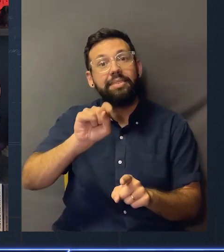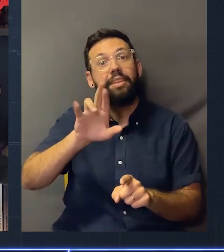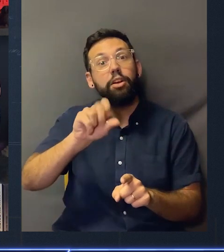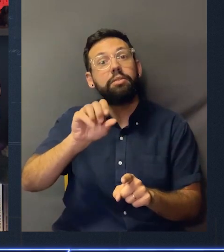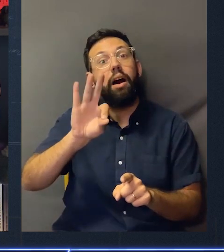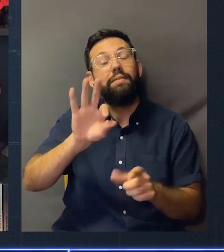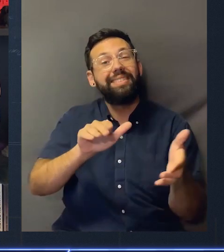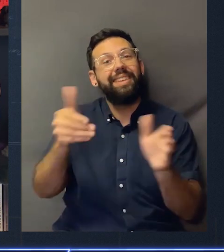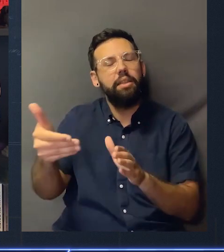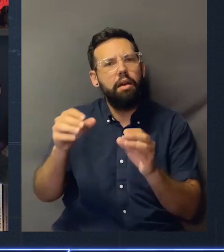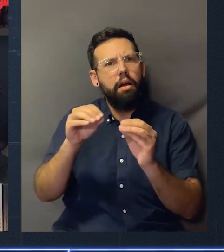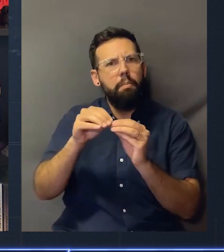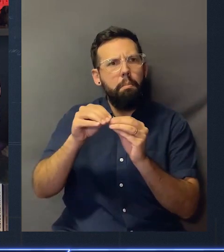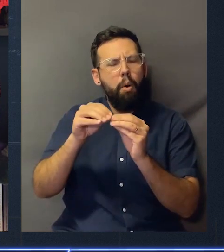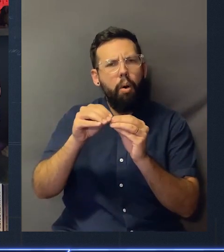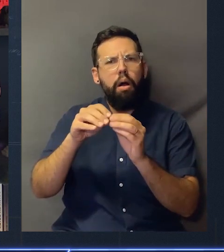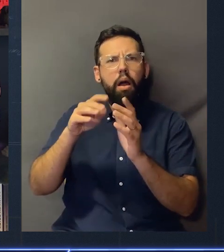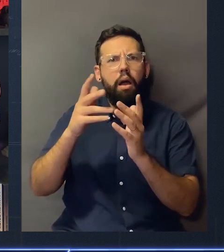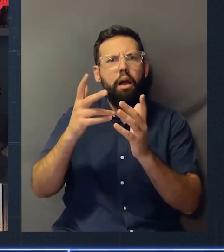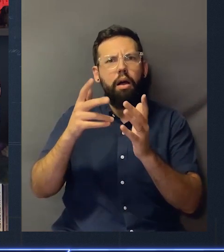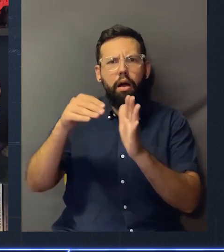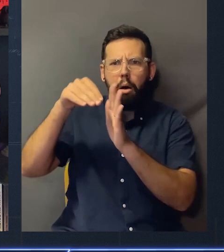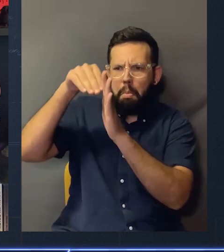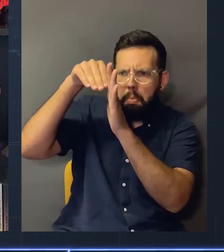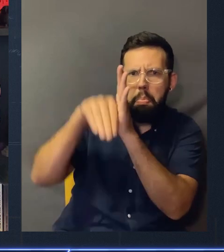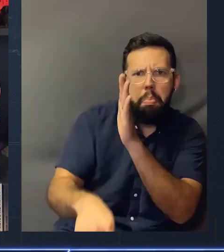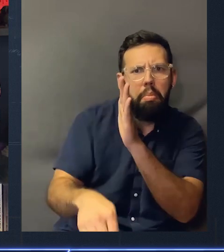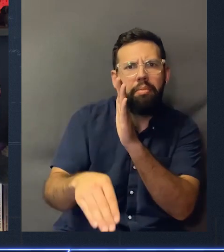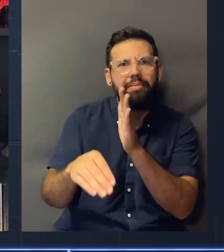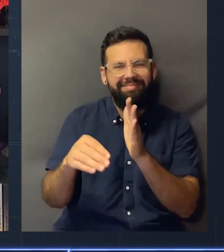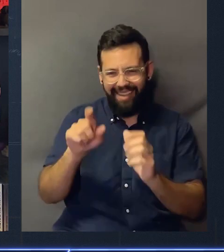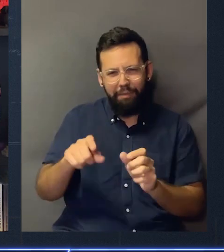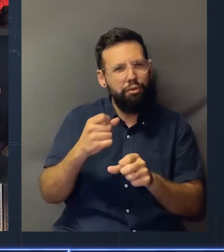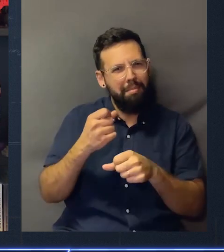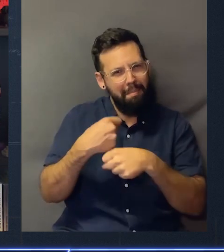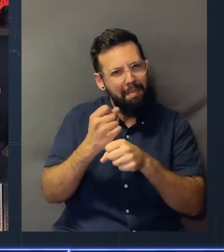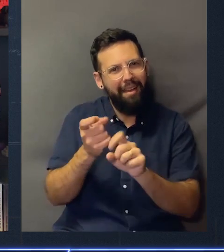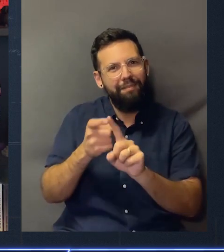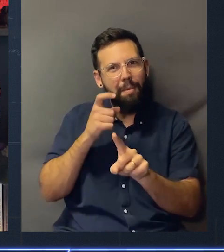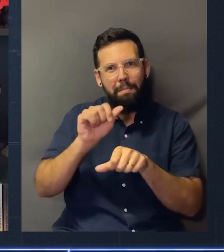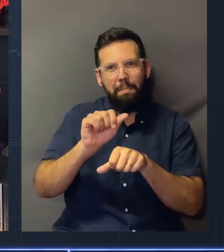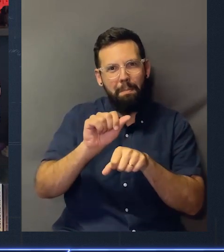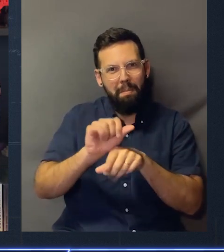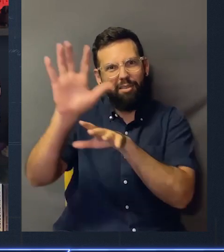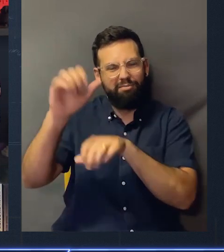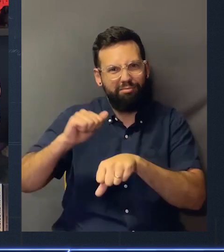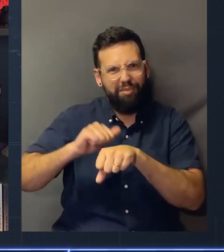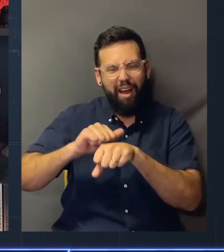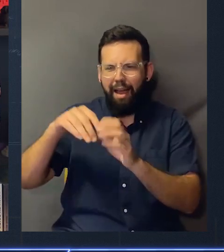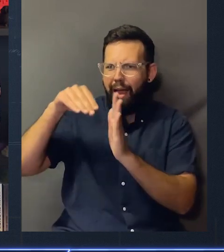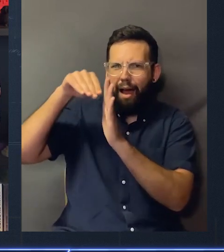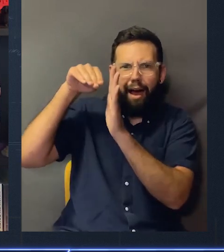on the other hand, are far steeper because they just had this mountain to carve them out of. The Stairs of Death are really steep. They are at a